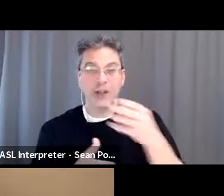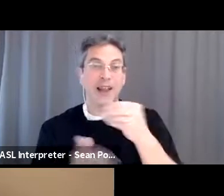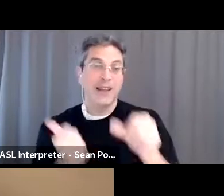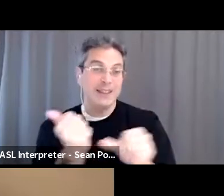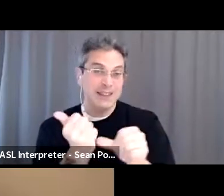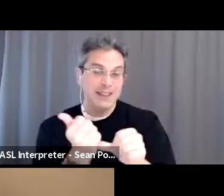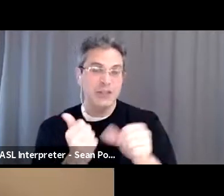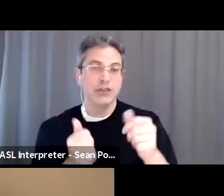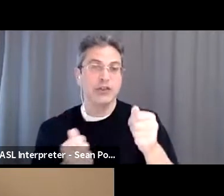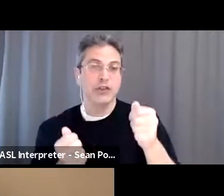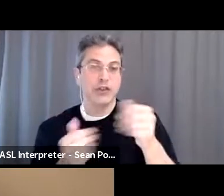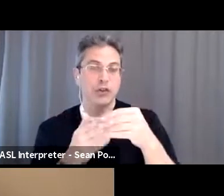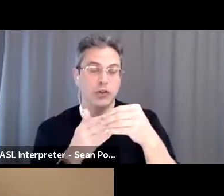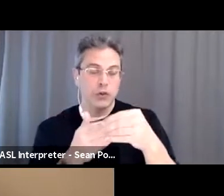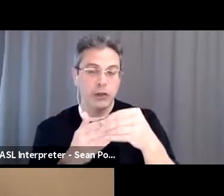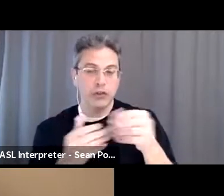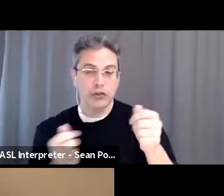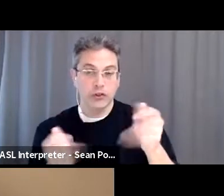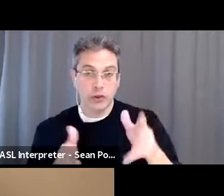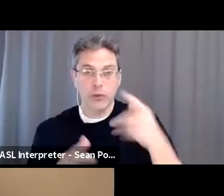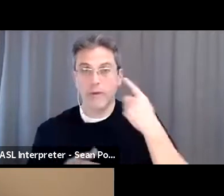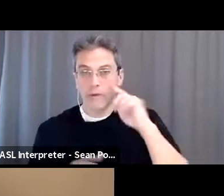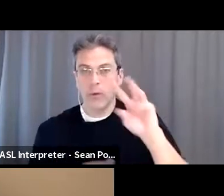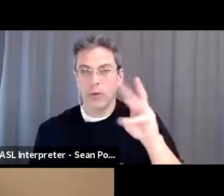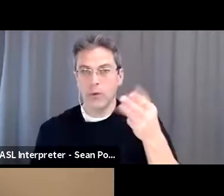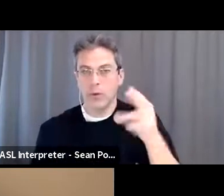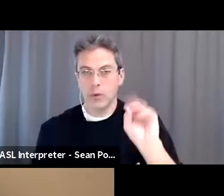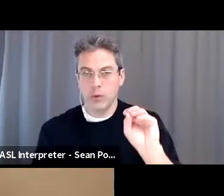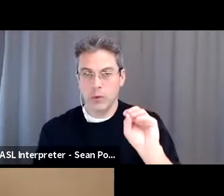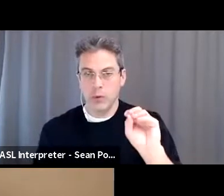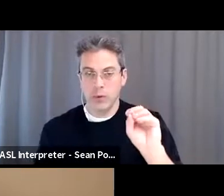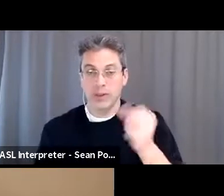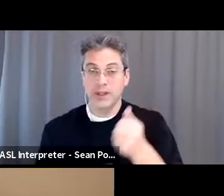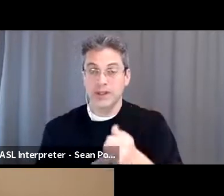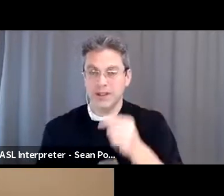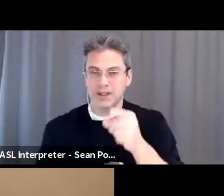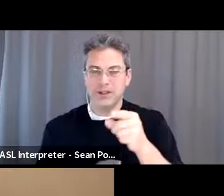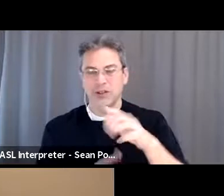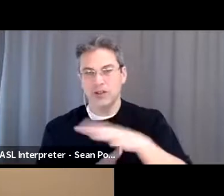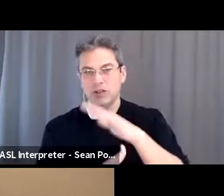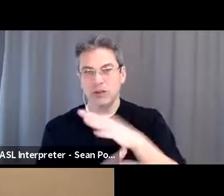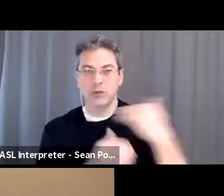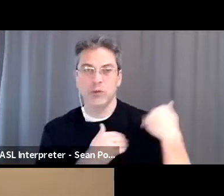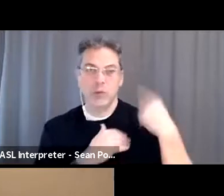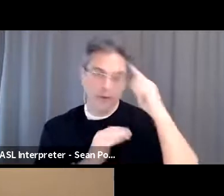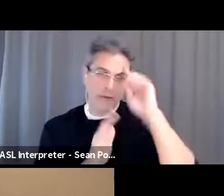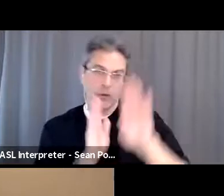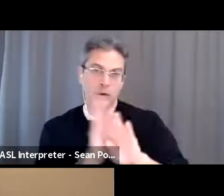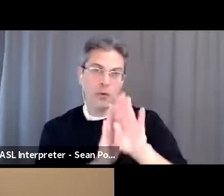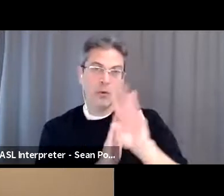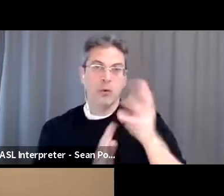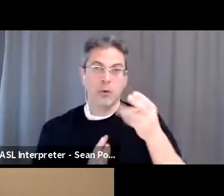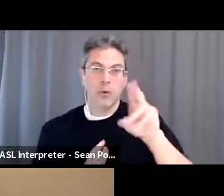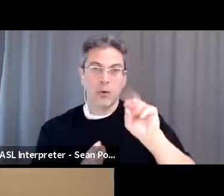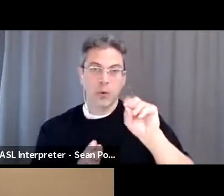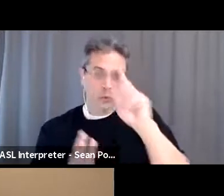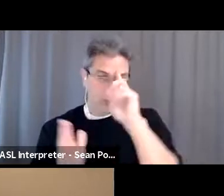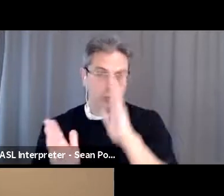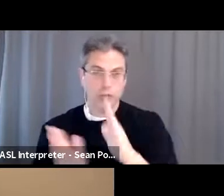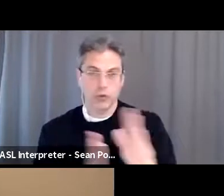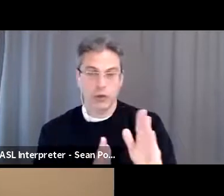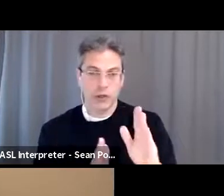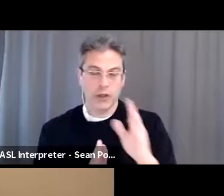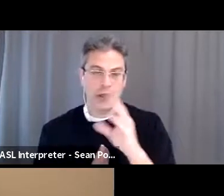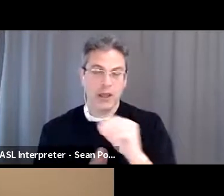Organization. Dr. Singer, among other things, was the architect of the WHO strategy and its triple